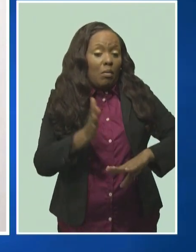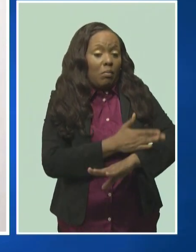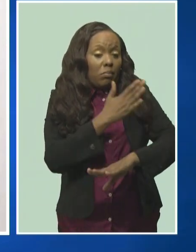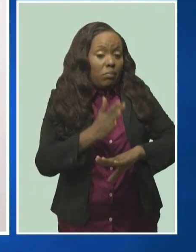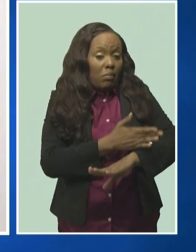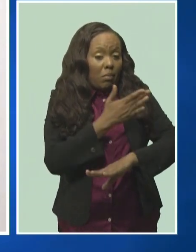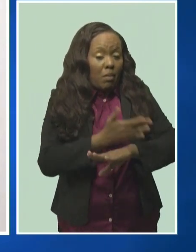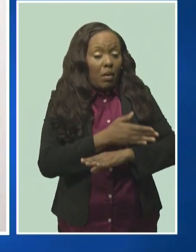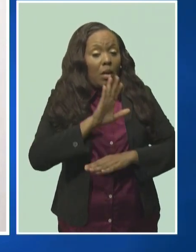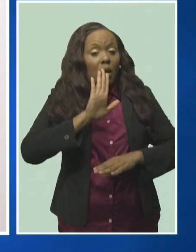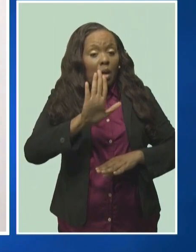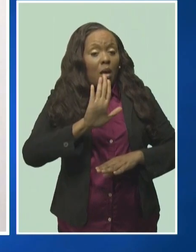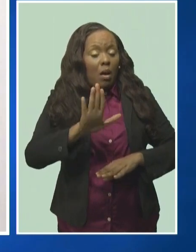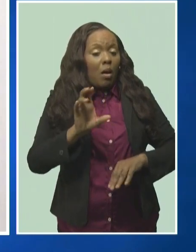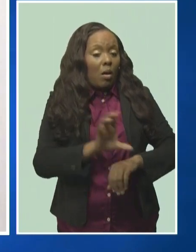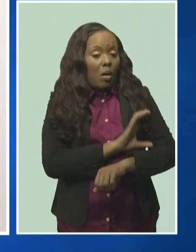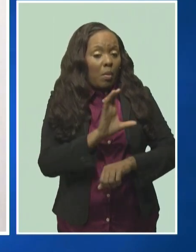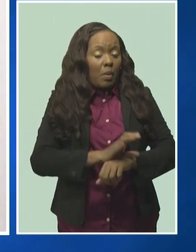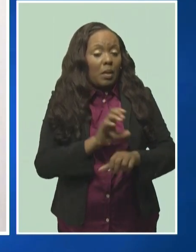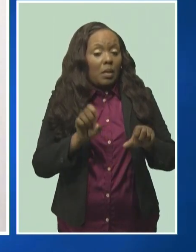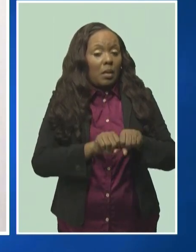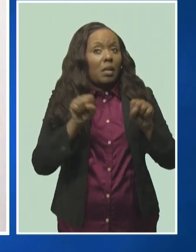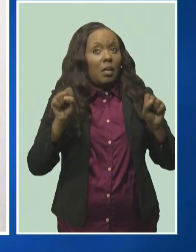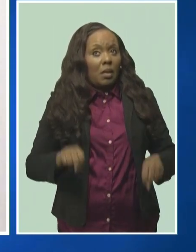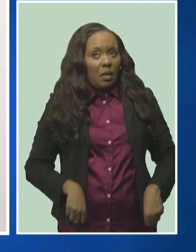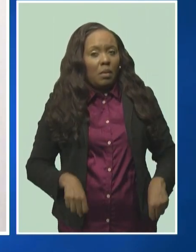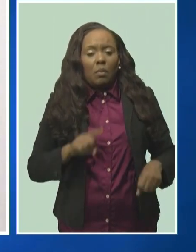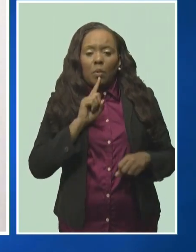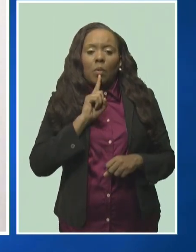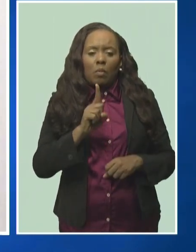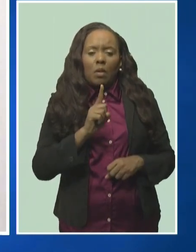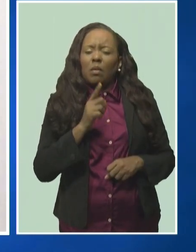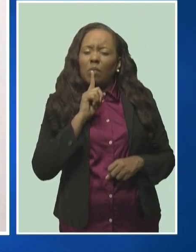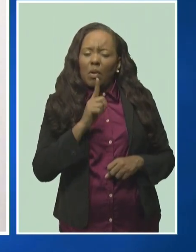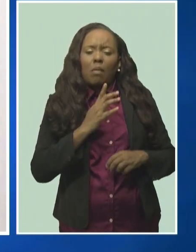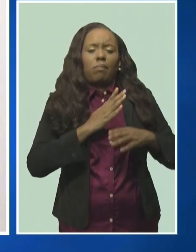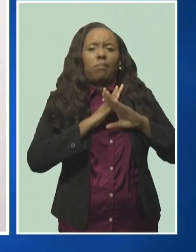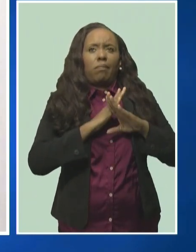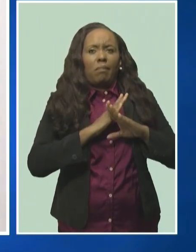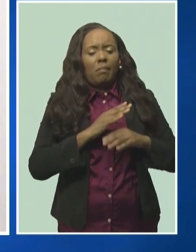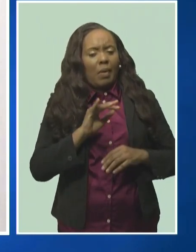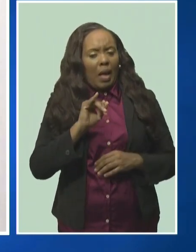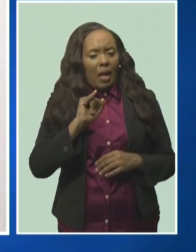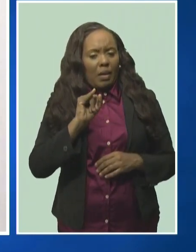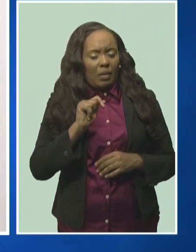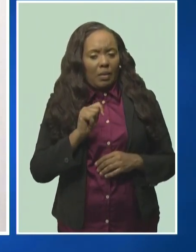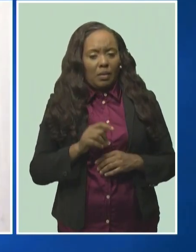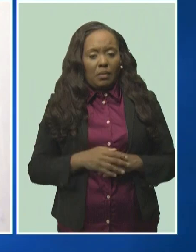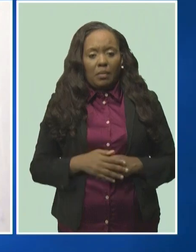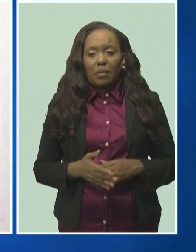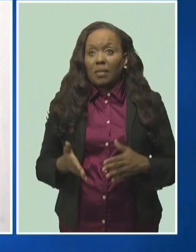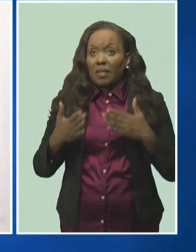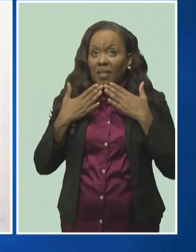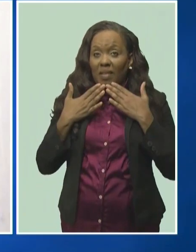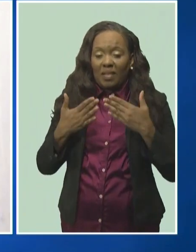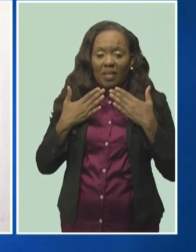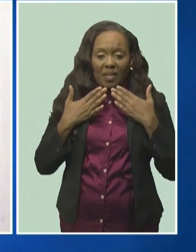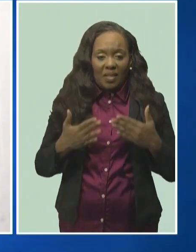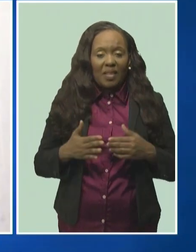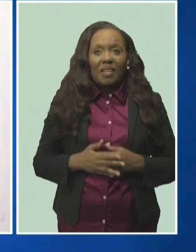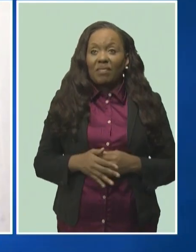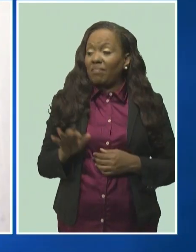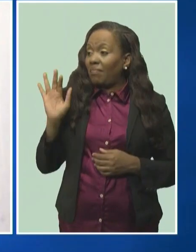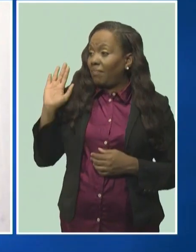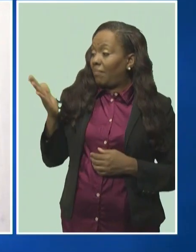maturing your cybersecurity, which is way outside the IT security, but at the governance level. Thank you very much. That